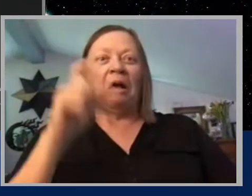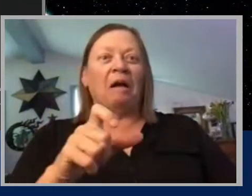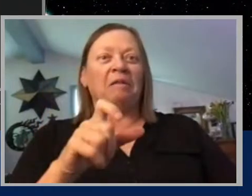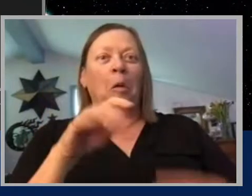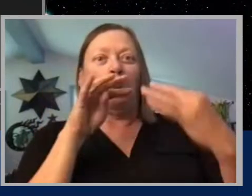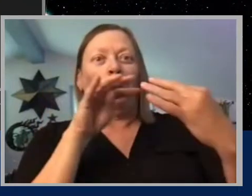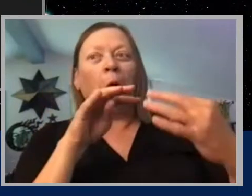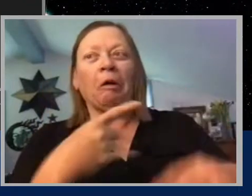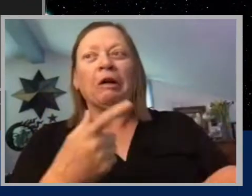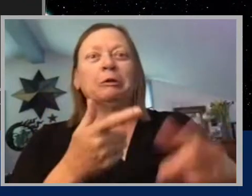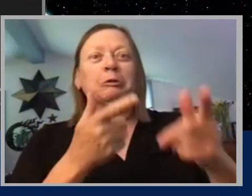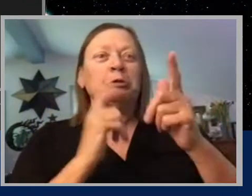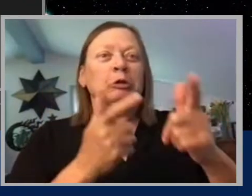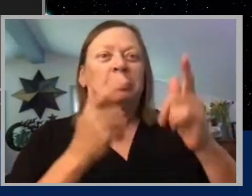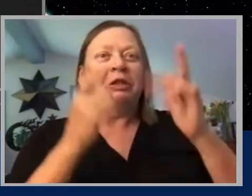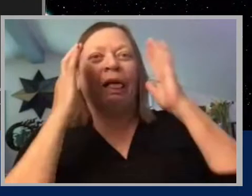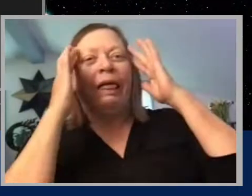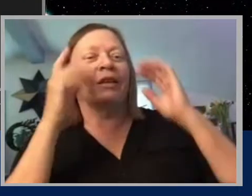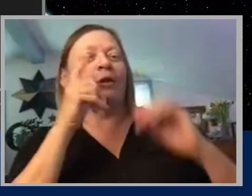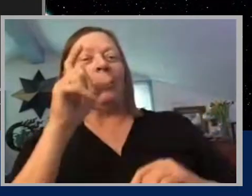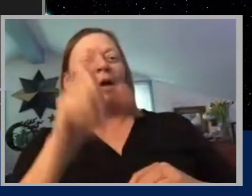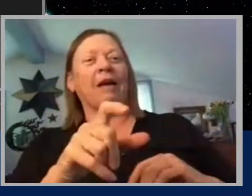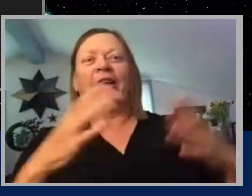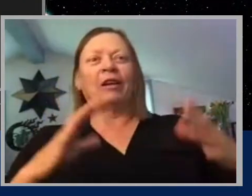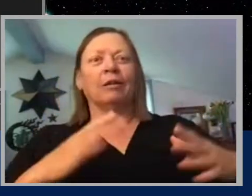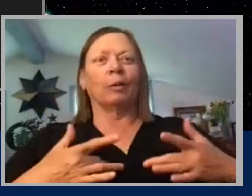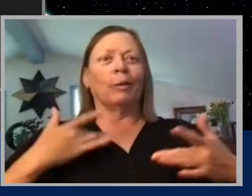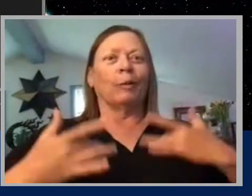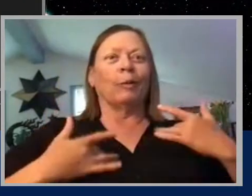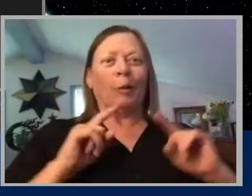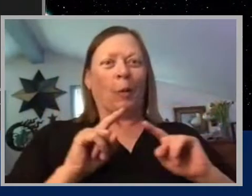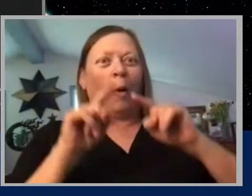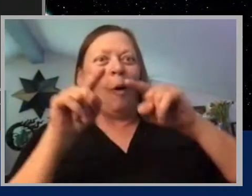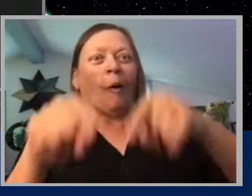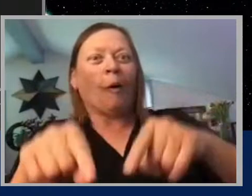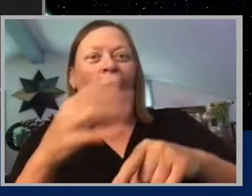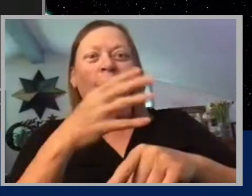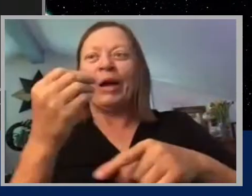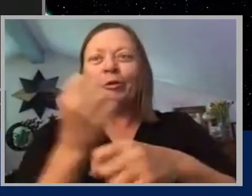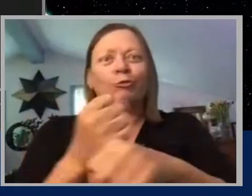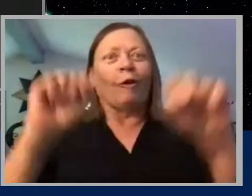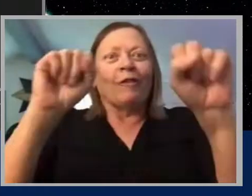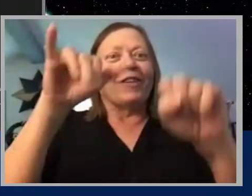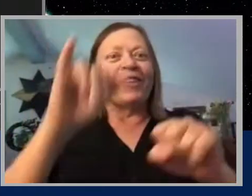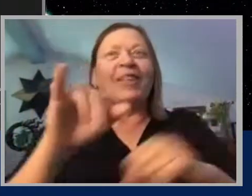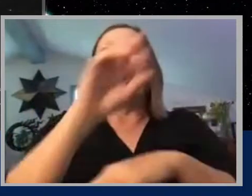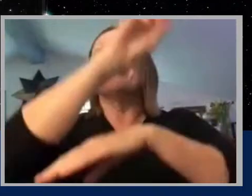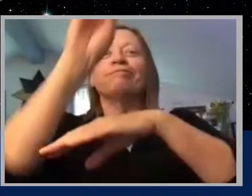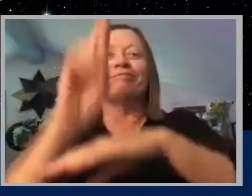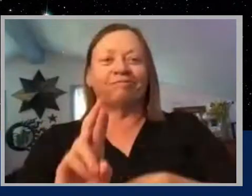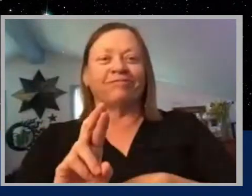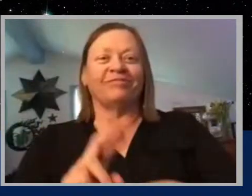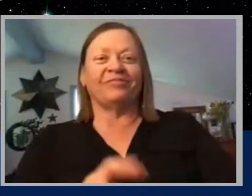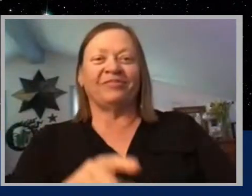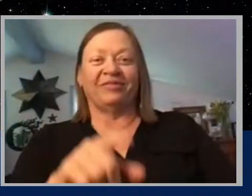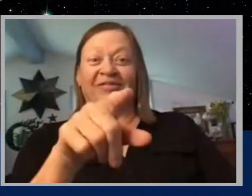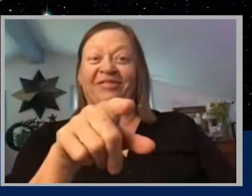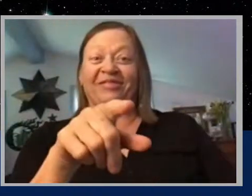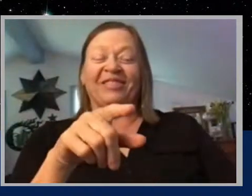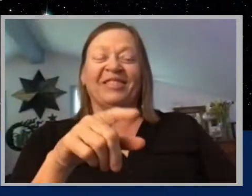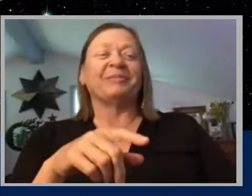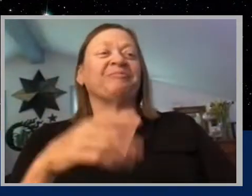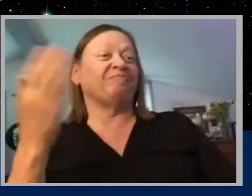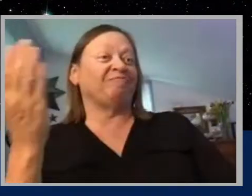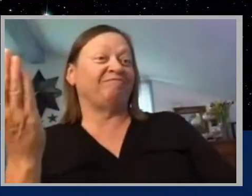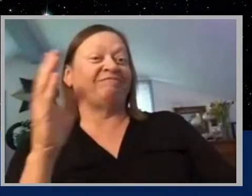worry about anything. I'm here recovering a capsule. So they love working with us. Yeah, so that is a SpaceX employee.